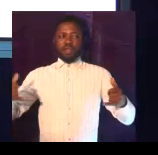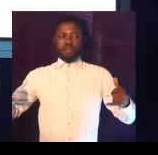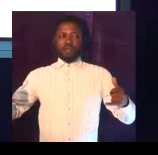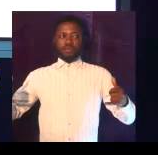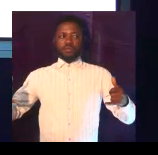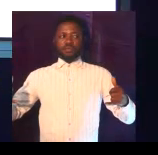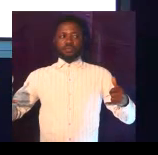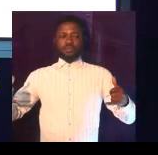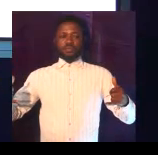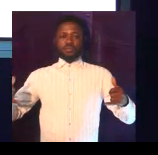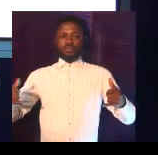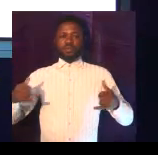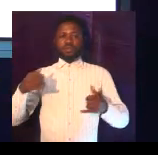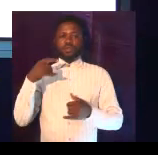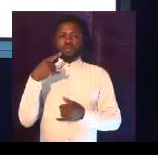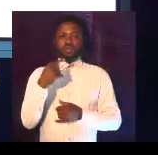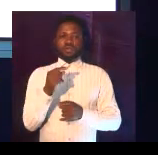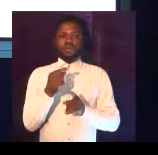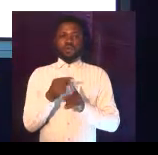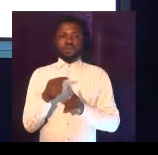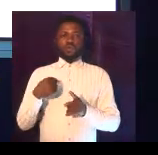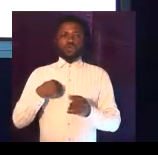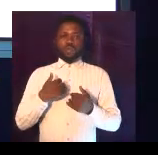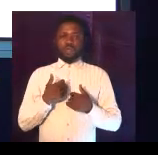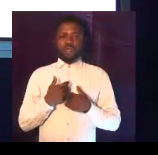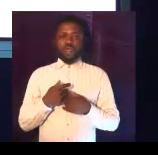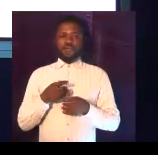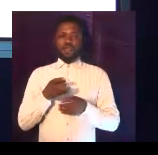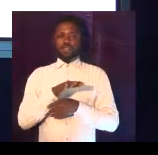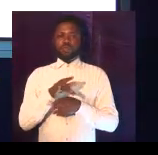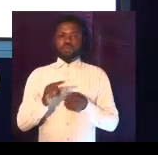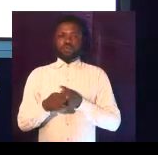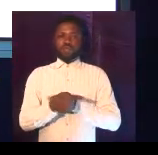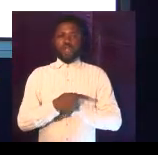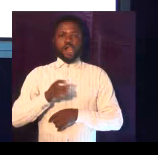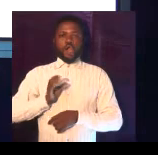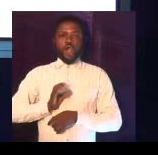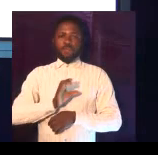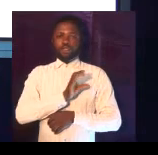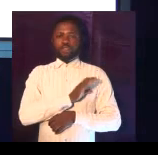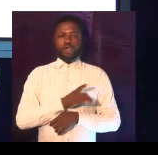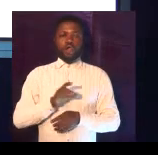Frontline. The words we have spelled today, commission,